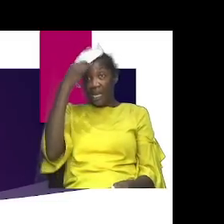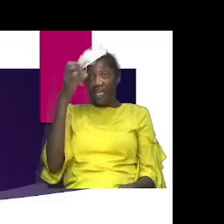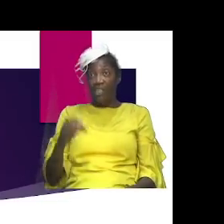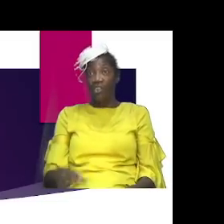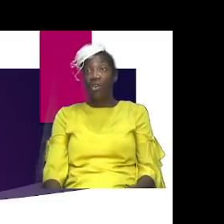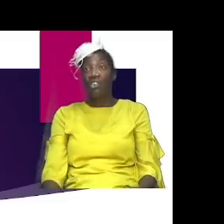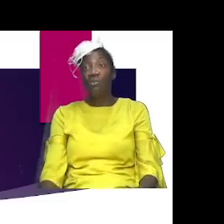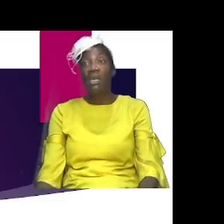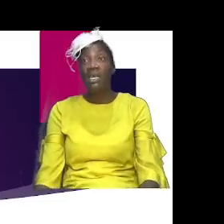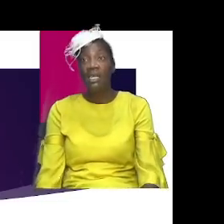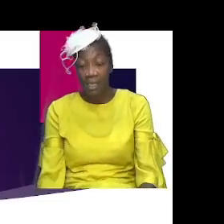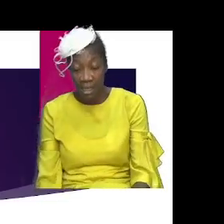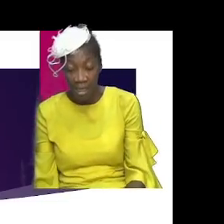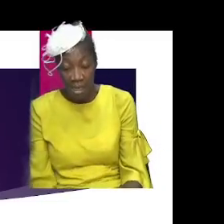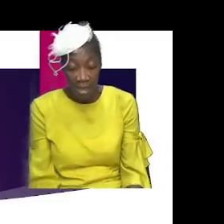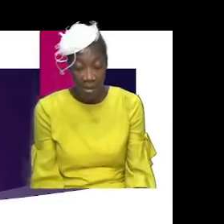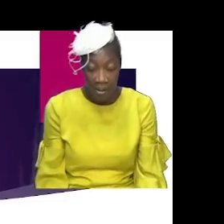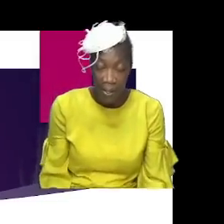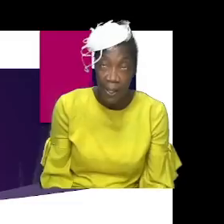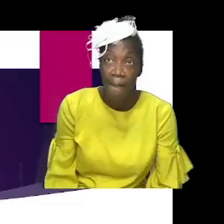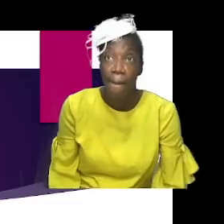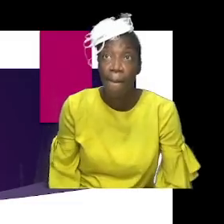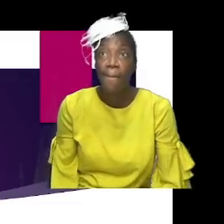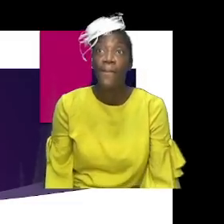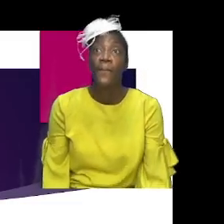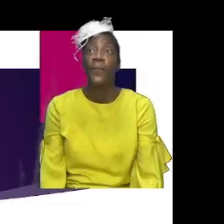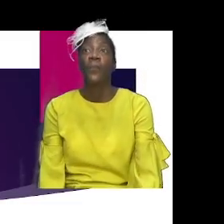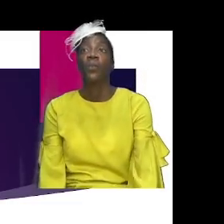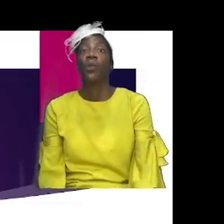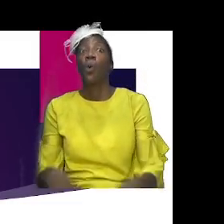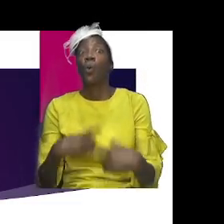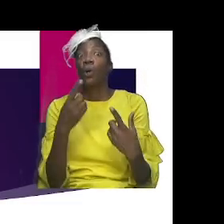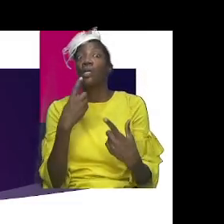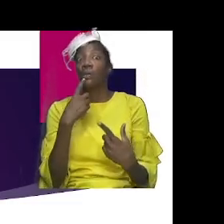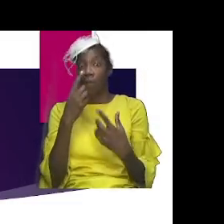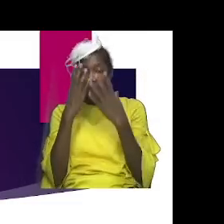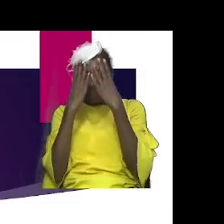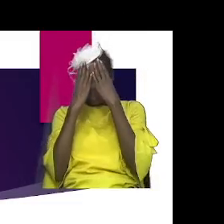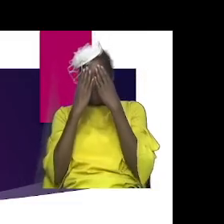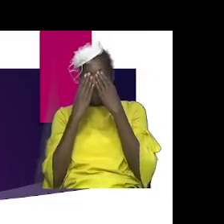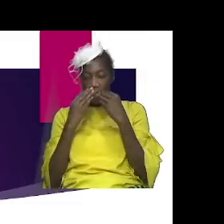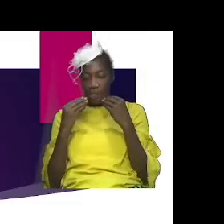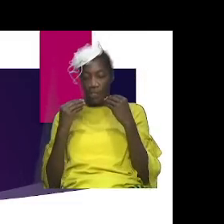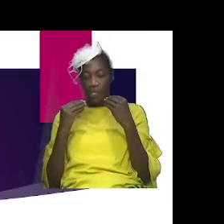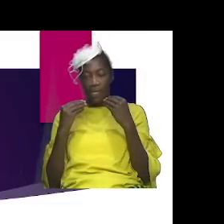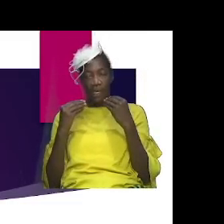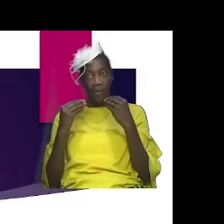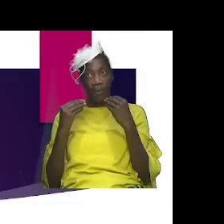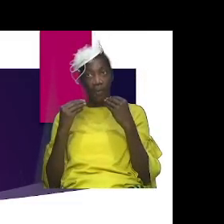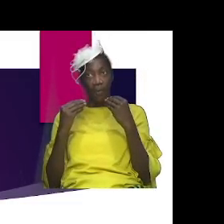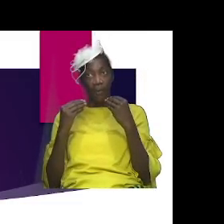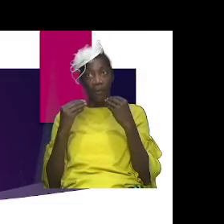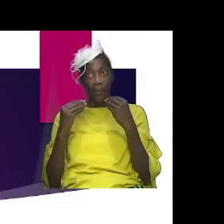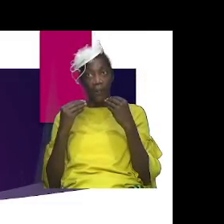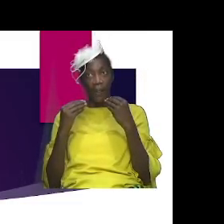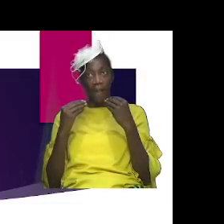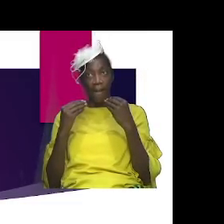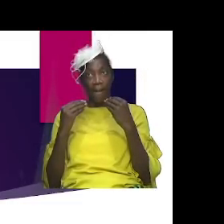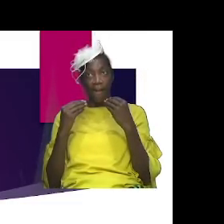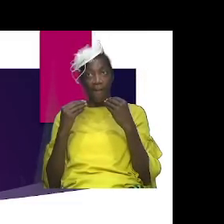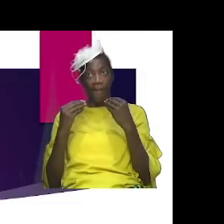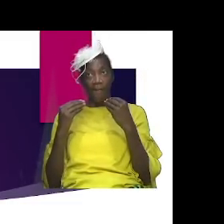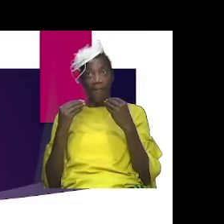these revelations will come out and we are going to be ashamed, and they will have